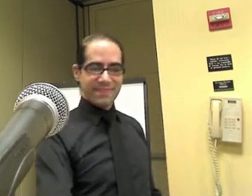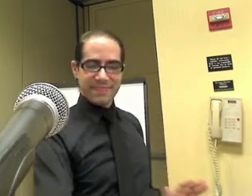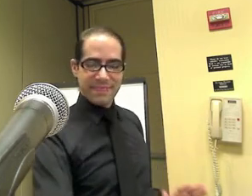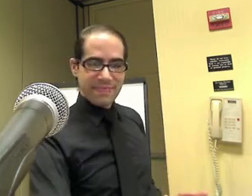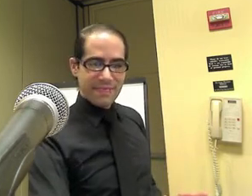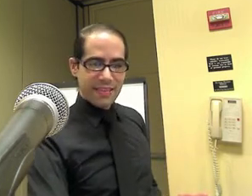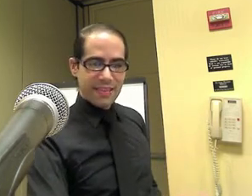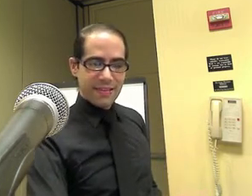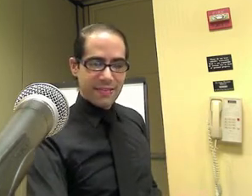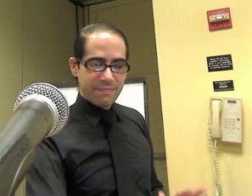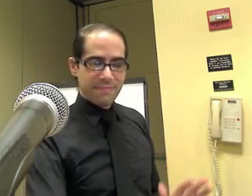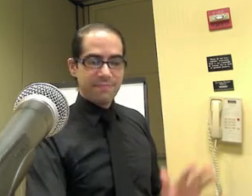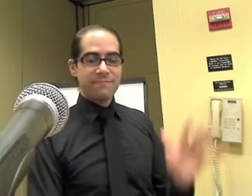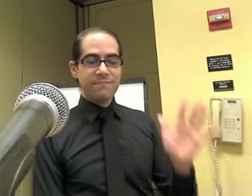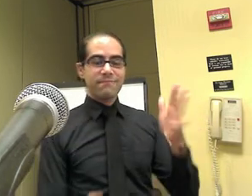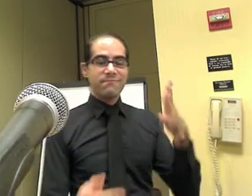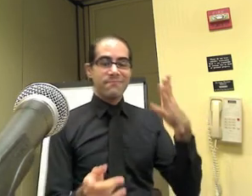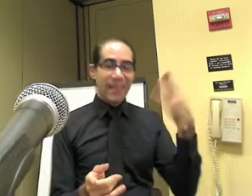aware of that.